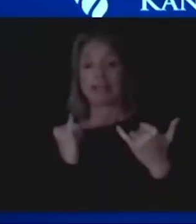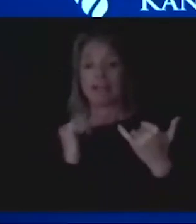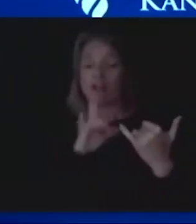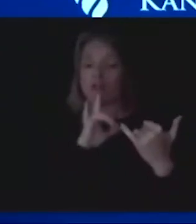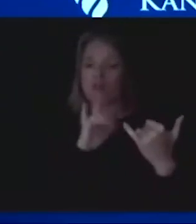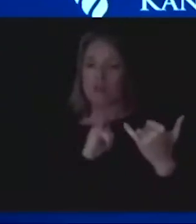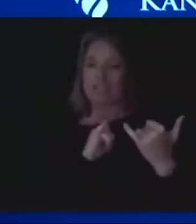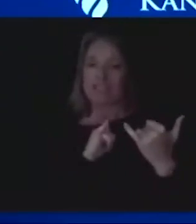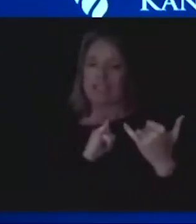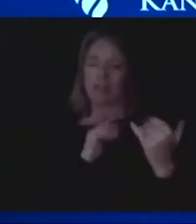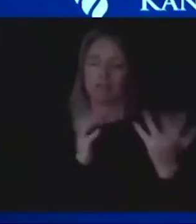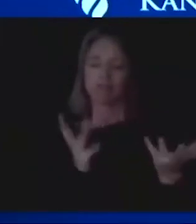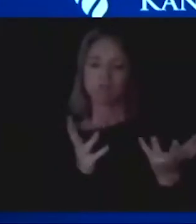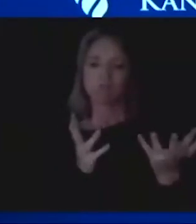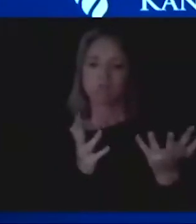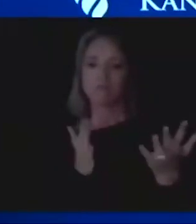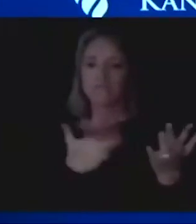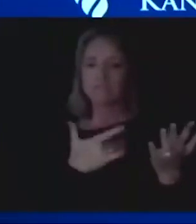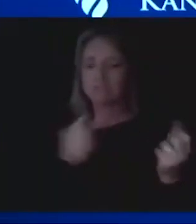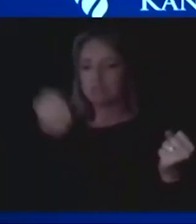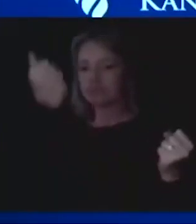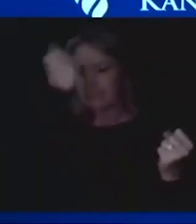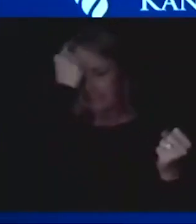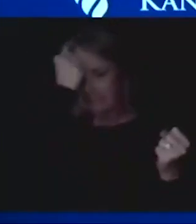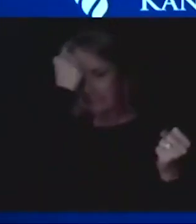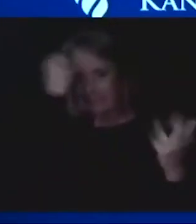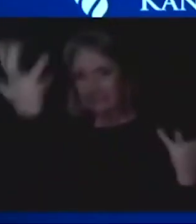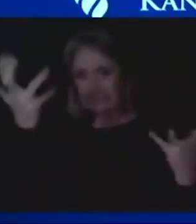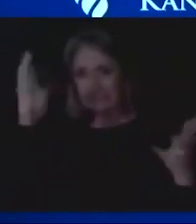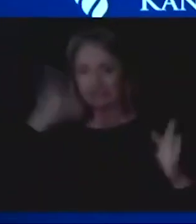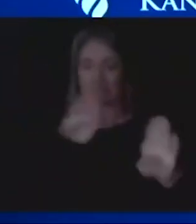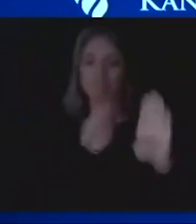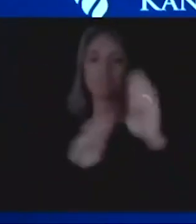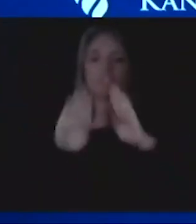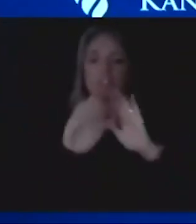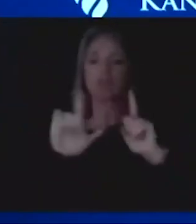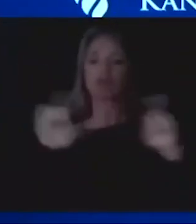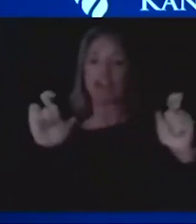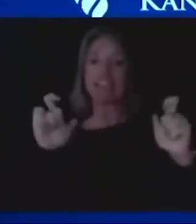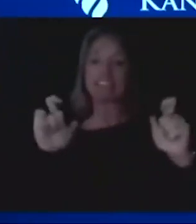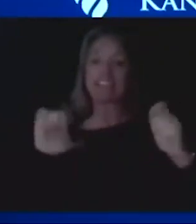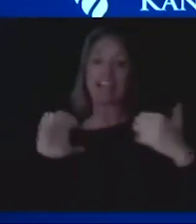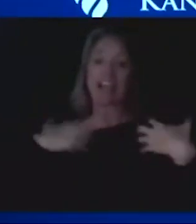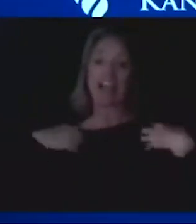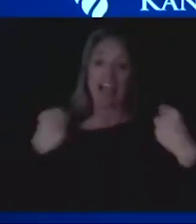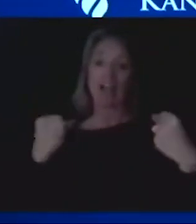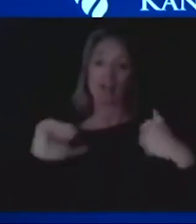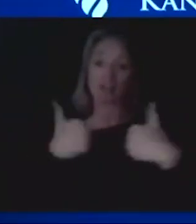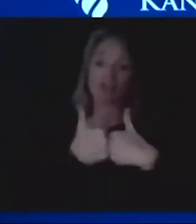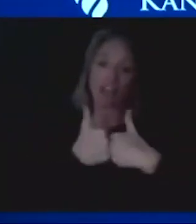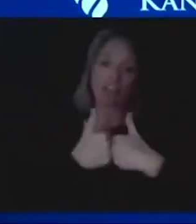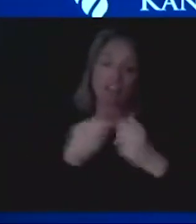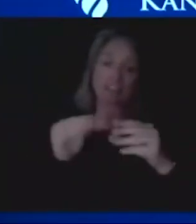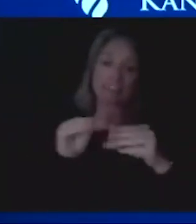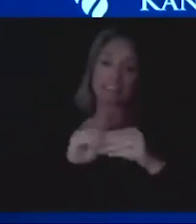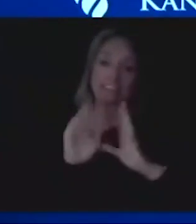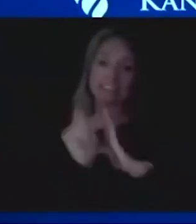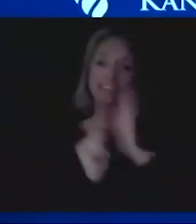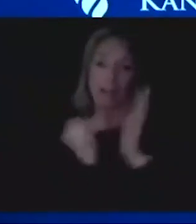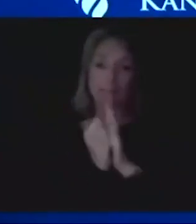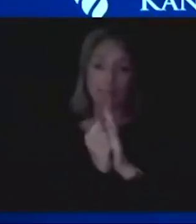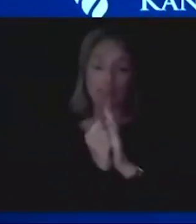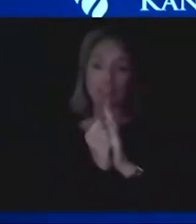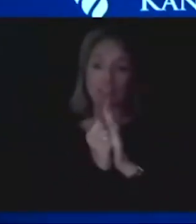bang your head on the wall. The greatest healthcare challenge of our times, society's closing up again, we're having a mask again, all because people don't want